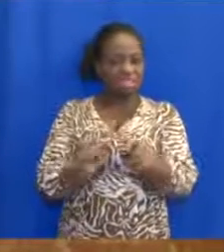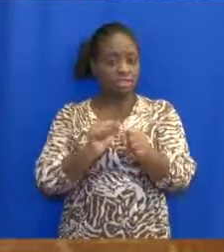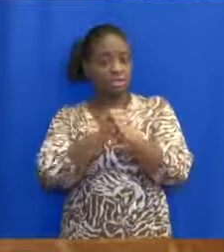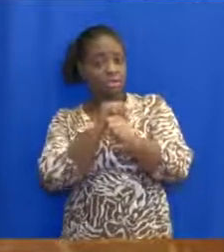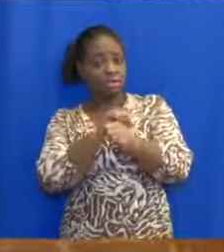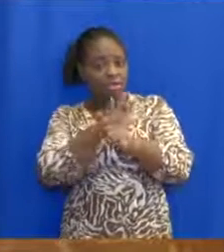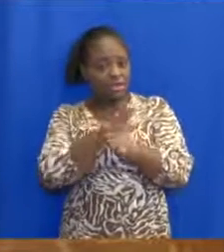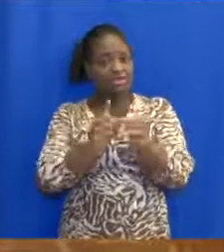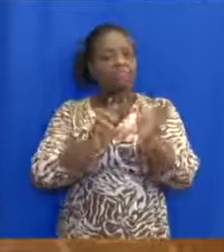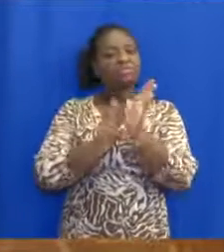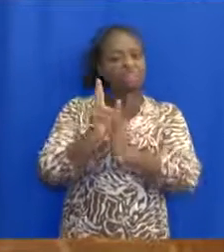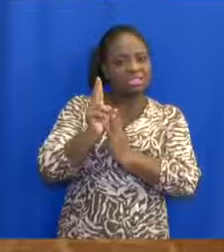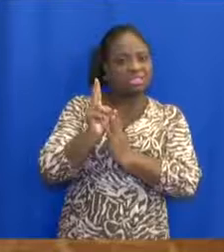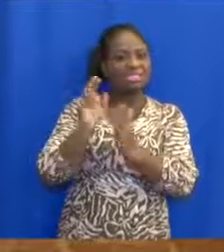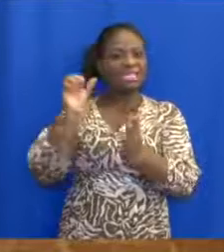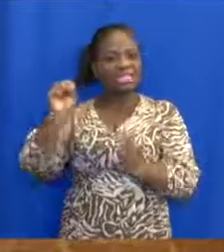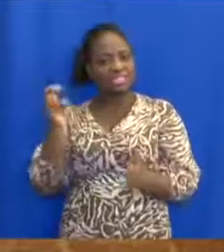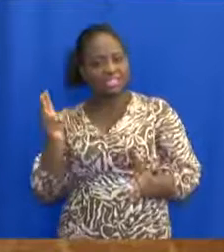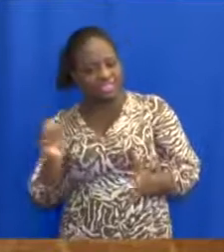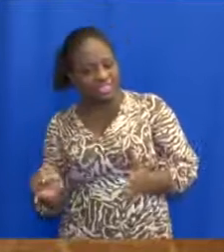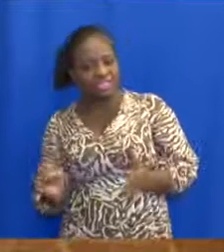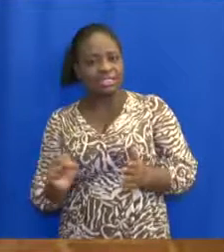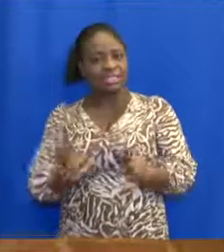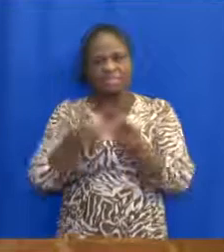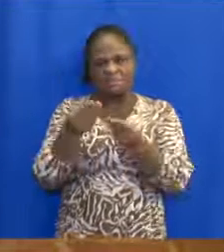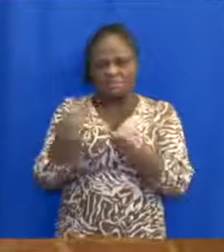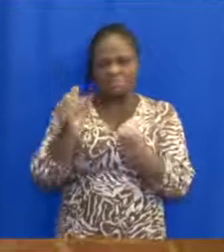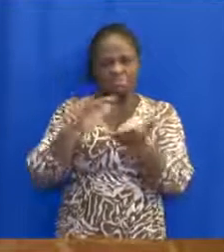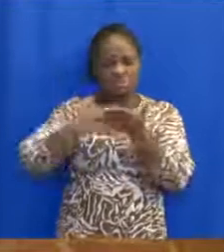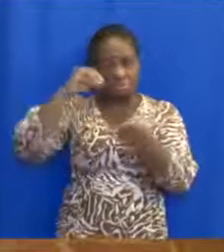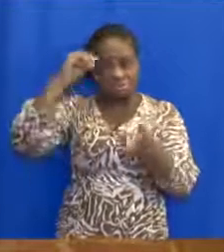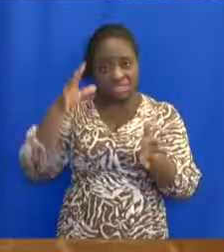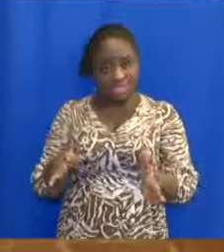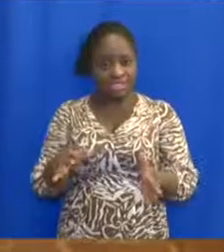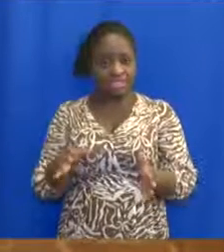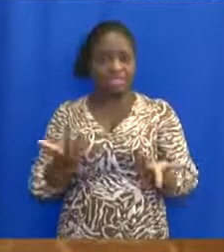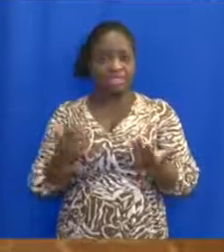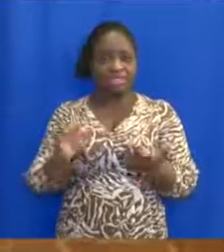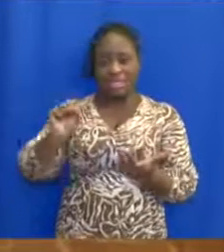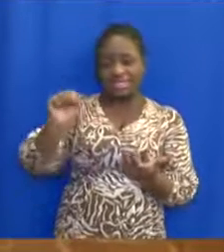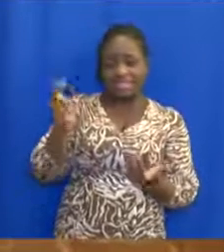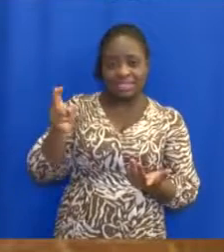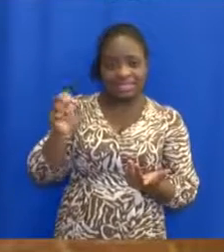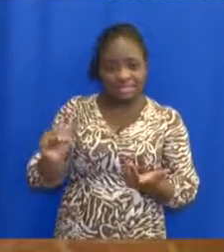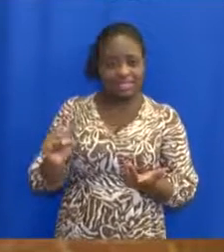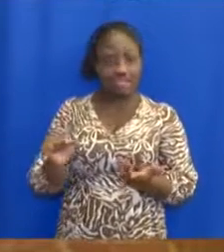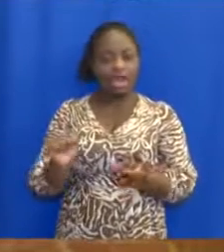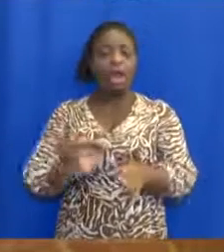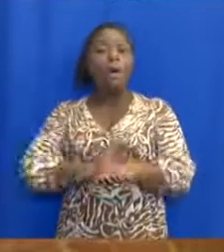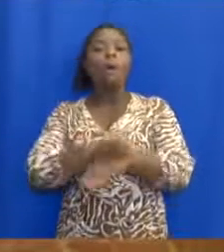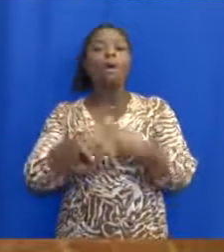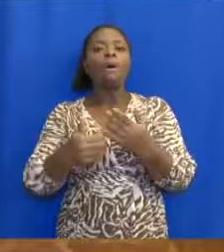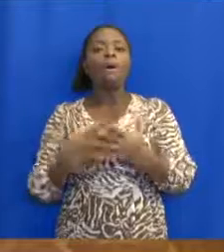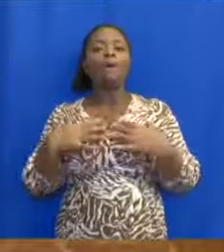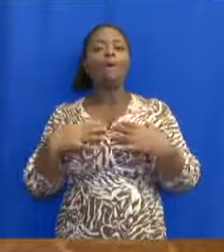tertiary institutions. The few students who tested positive in a few of our senior high schools have all